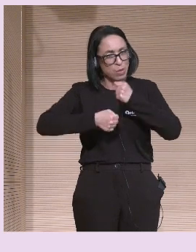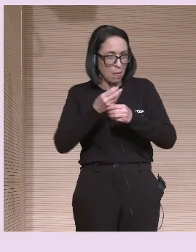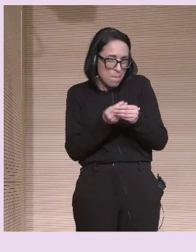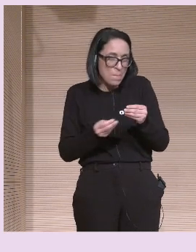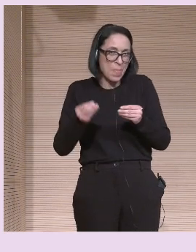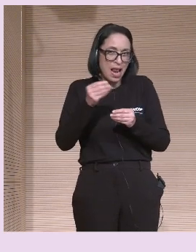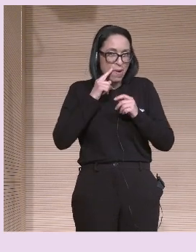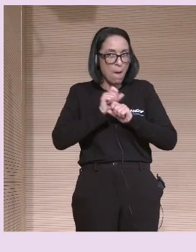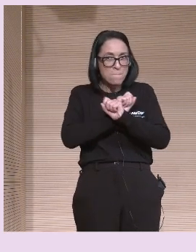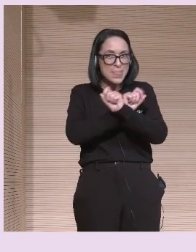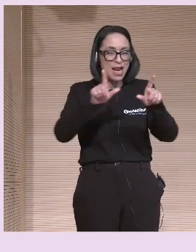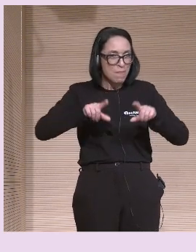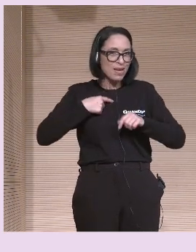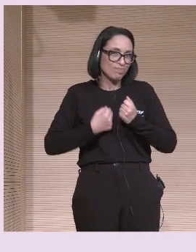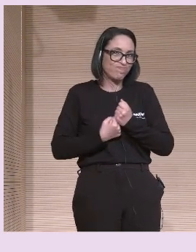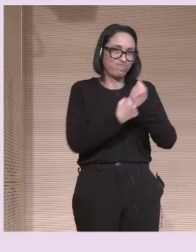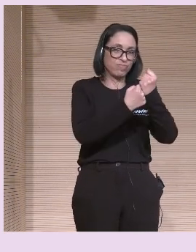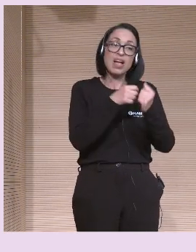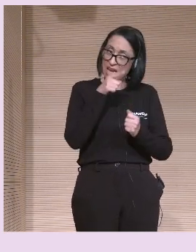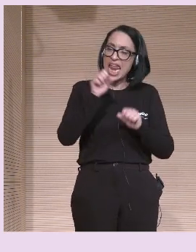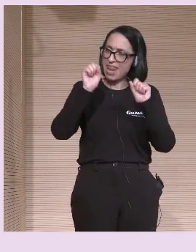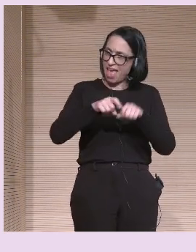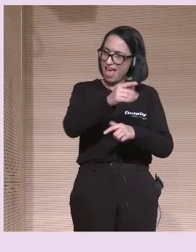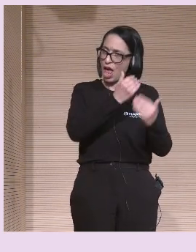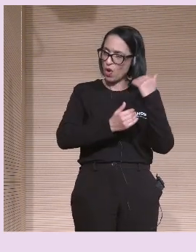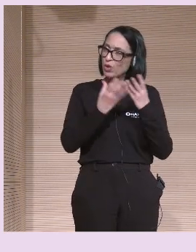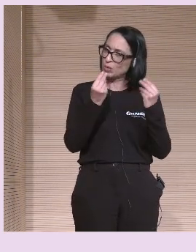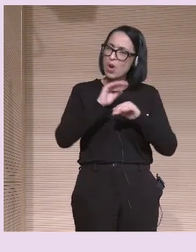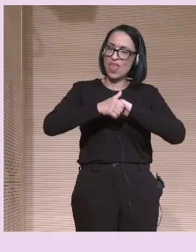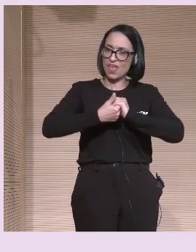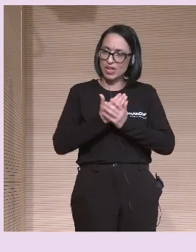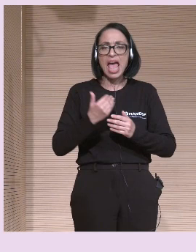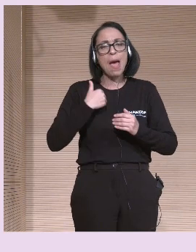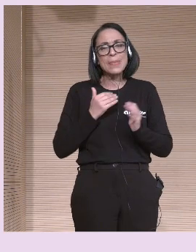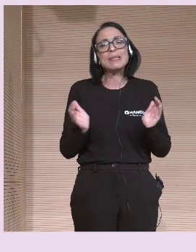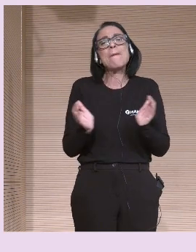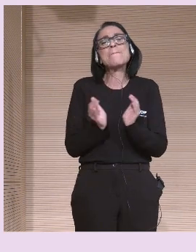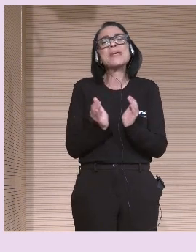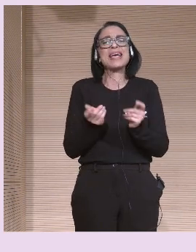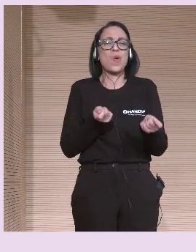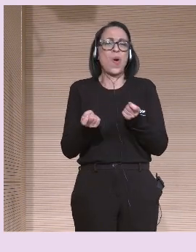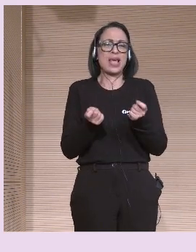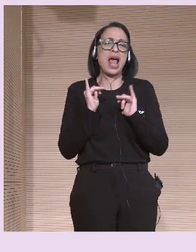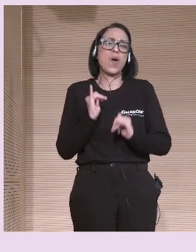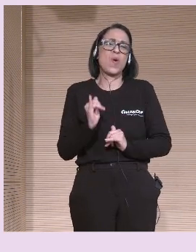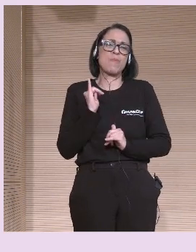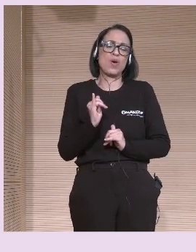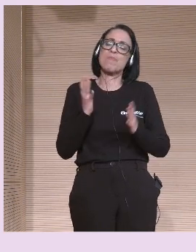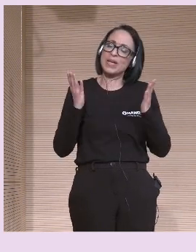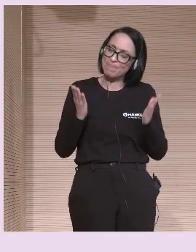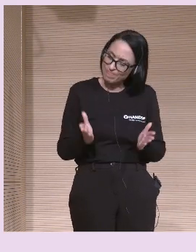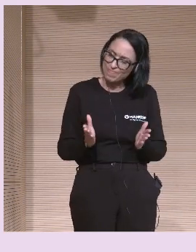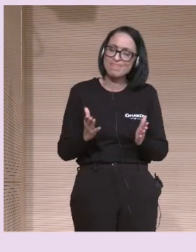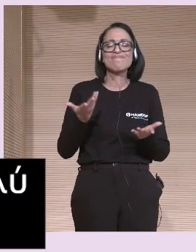it's such an interesting question. We're still a relatively small organisation, so, in many ways, we're sort of under the radar. We haven't come to